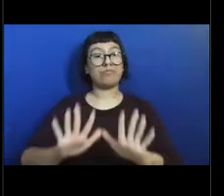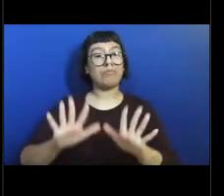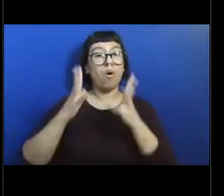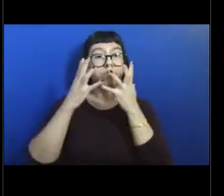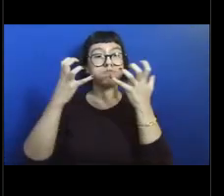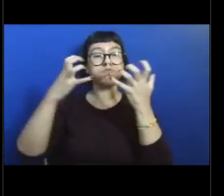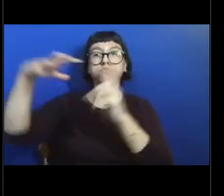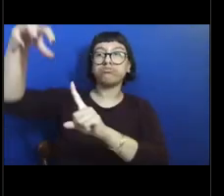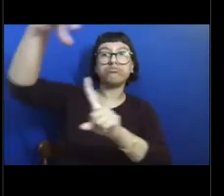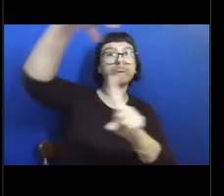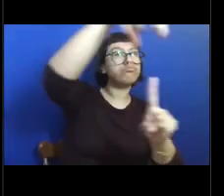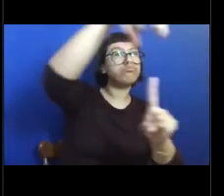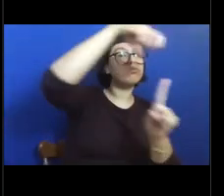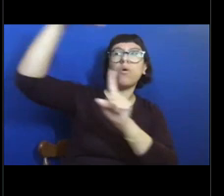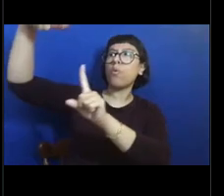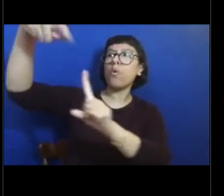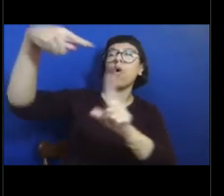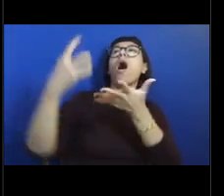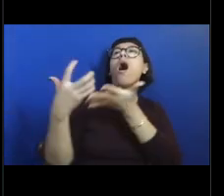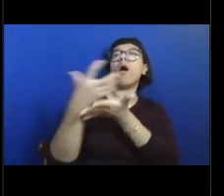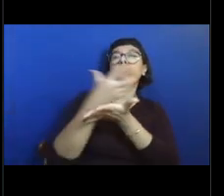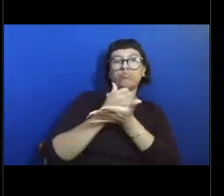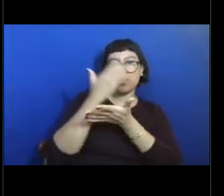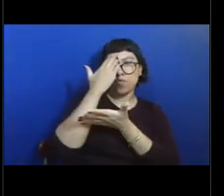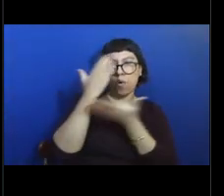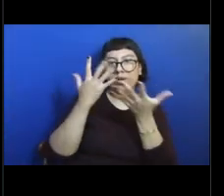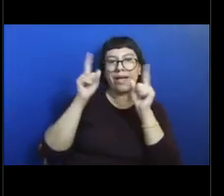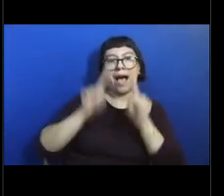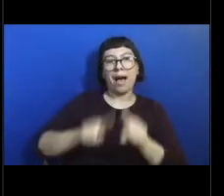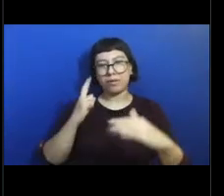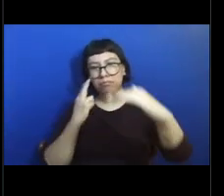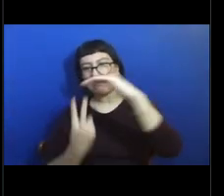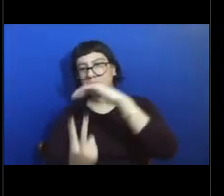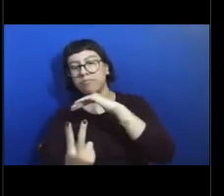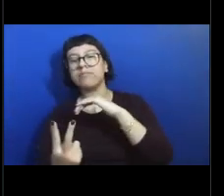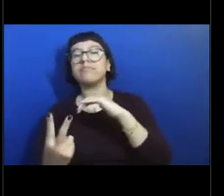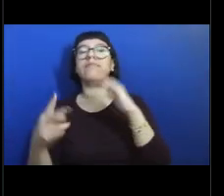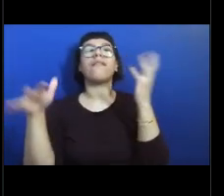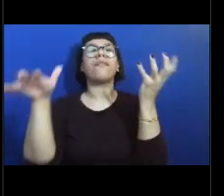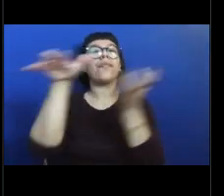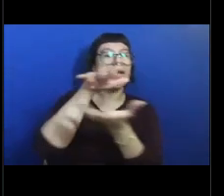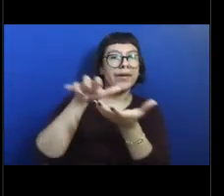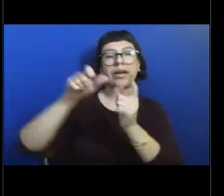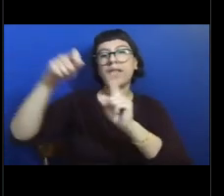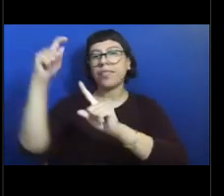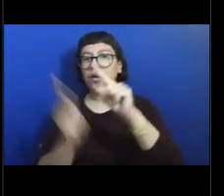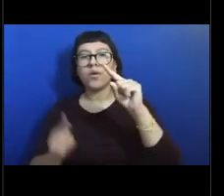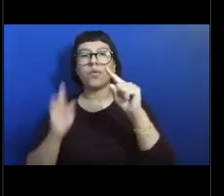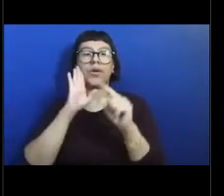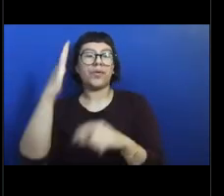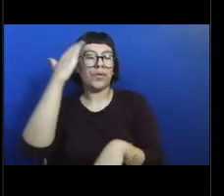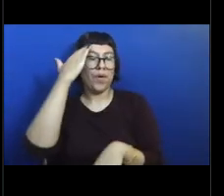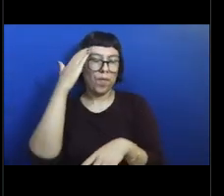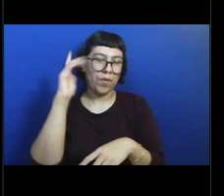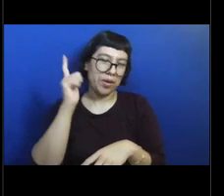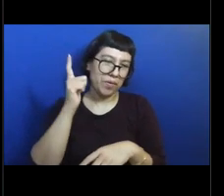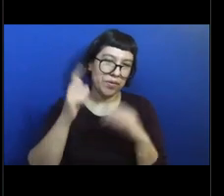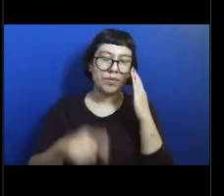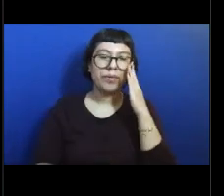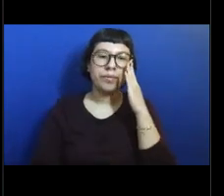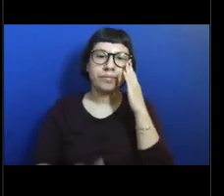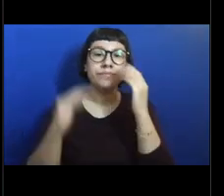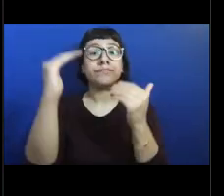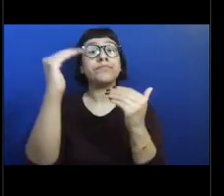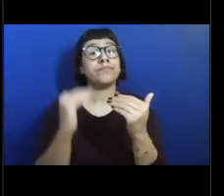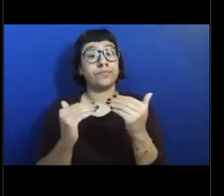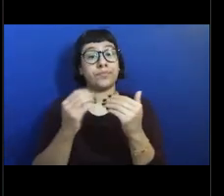heads, where the storm's going to form. And so it's important for thunderstorms, just like anything else. And our